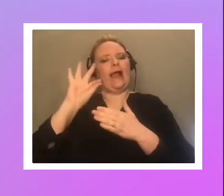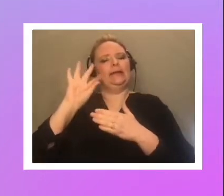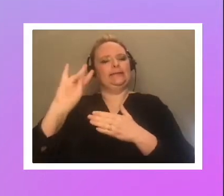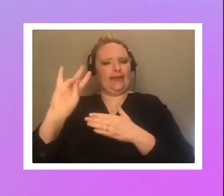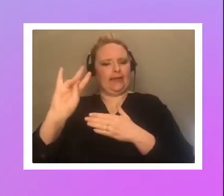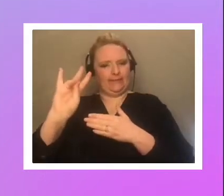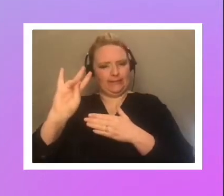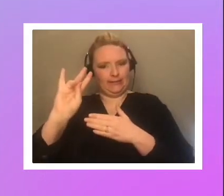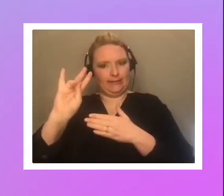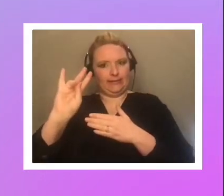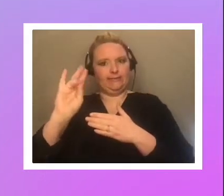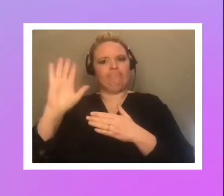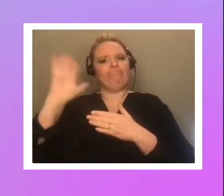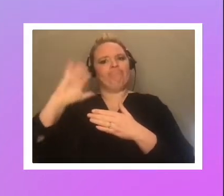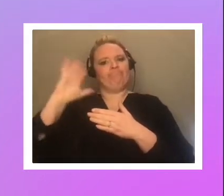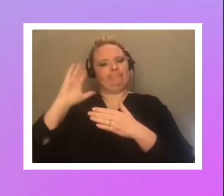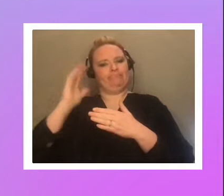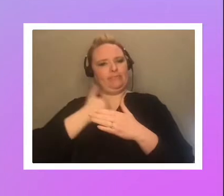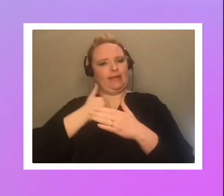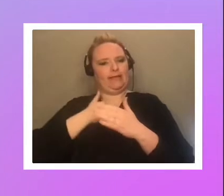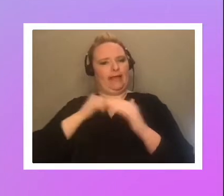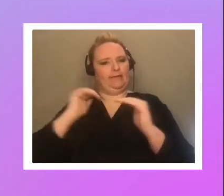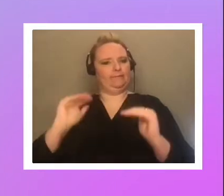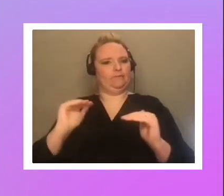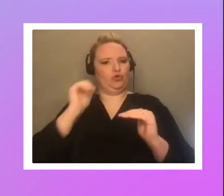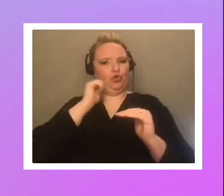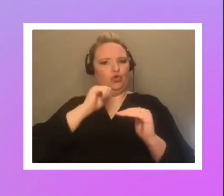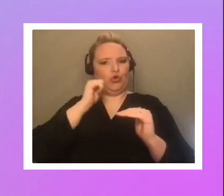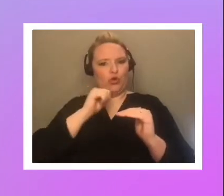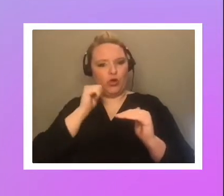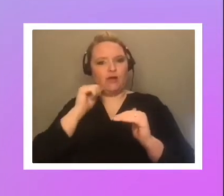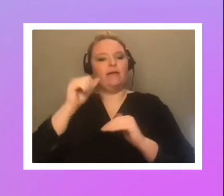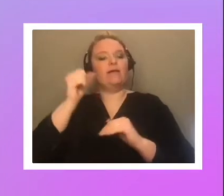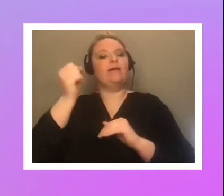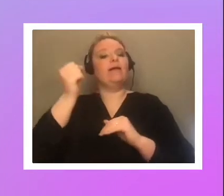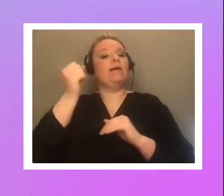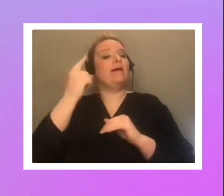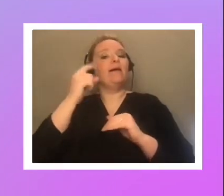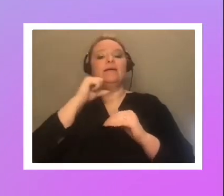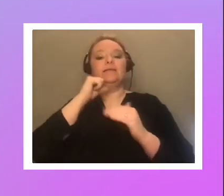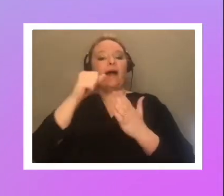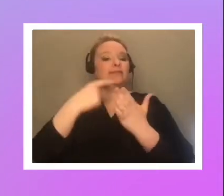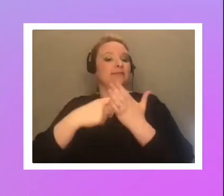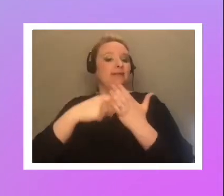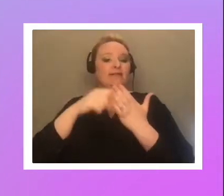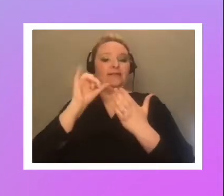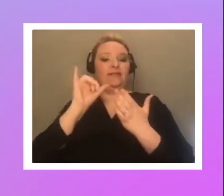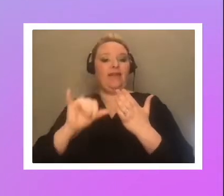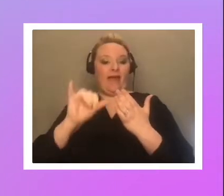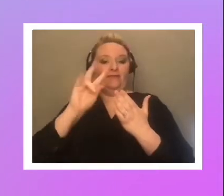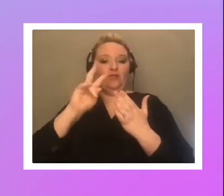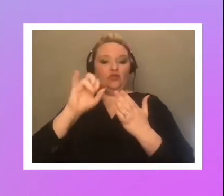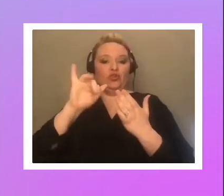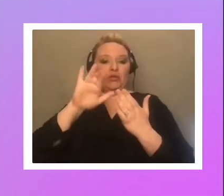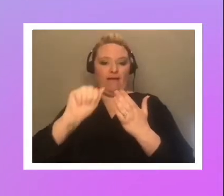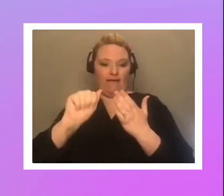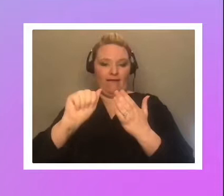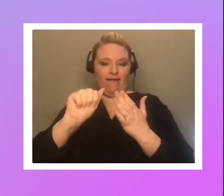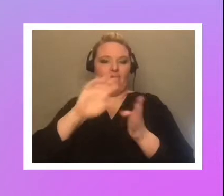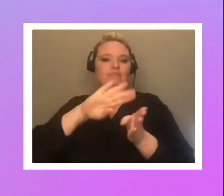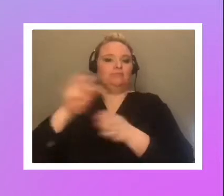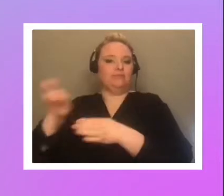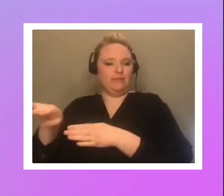1897, back when I was a little girl. But we're not talking about that Virginia. We're talking